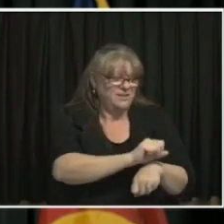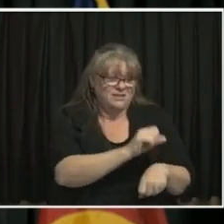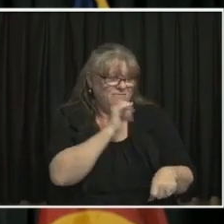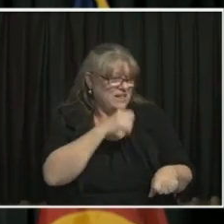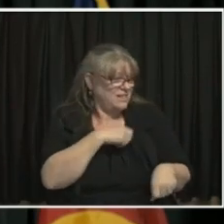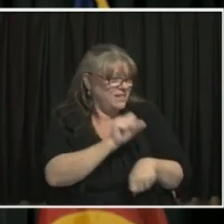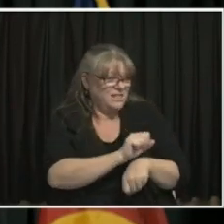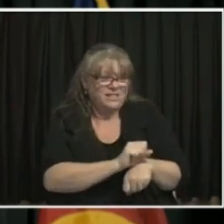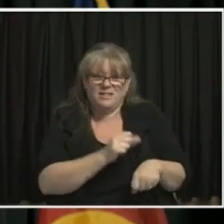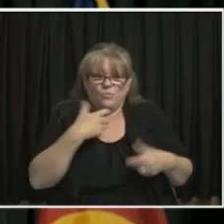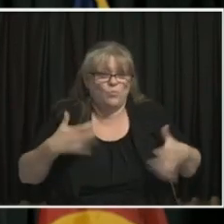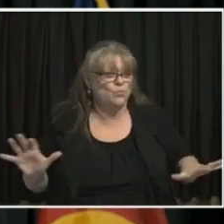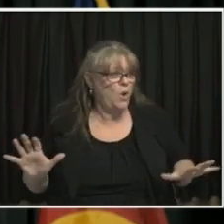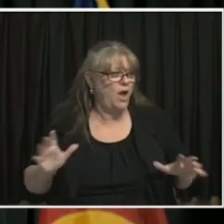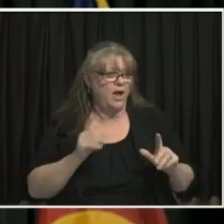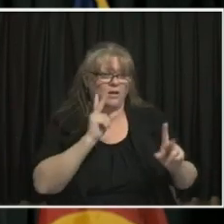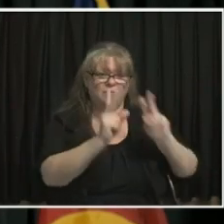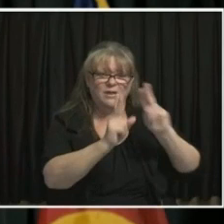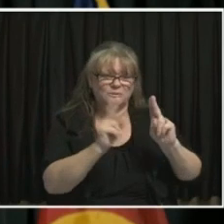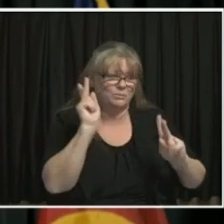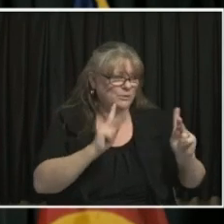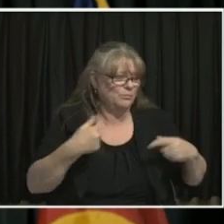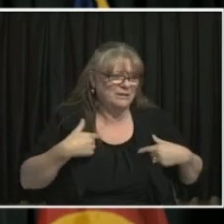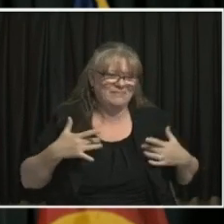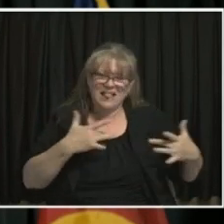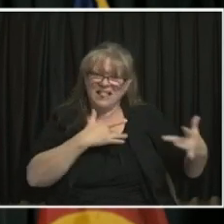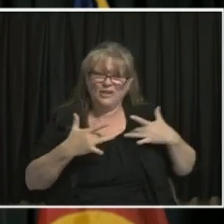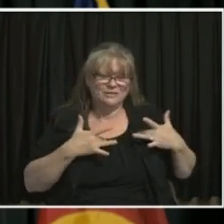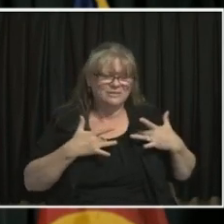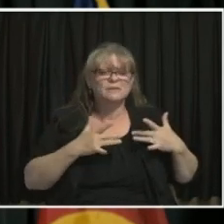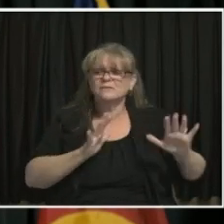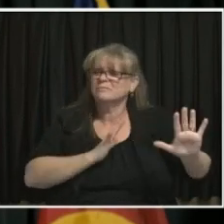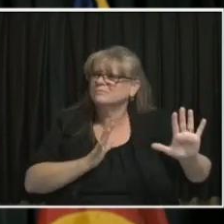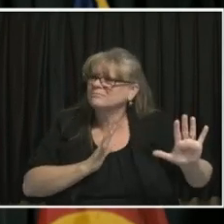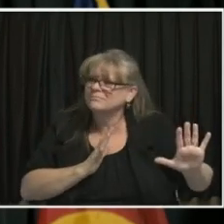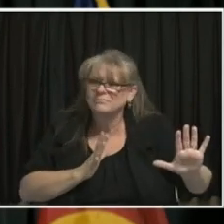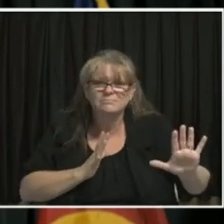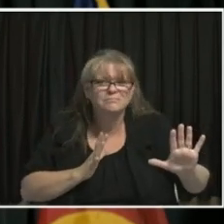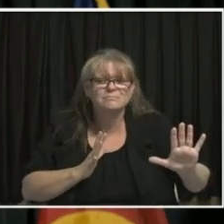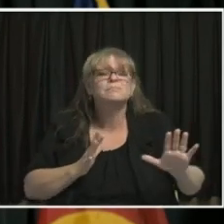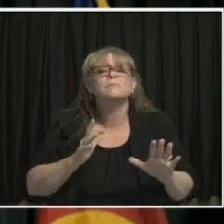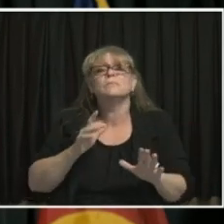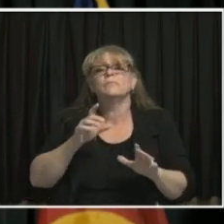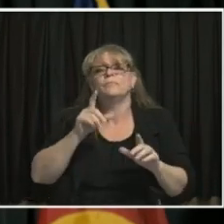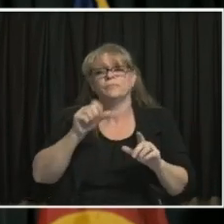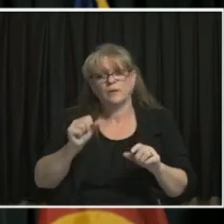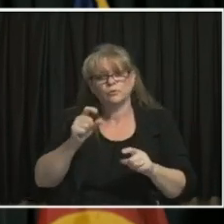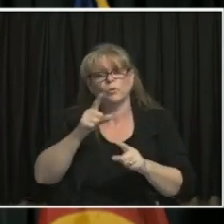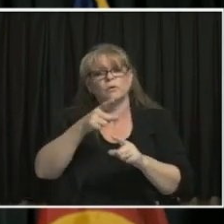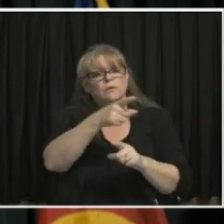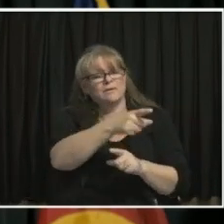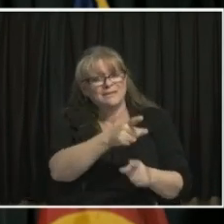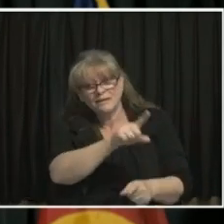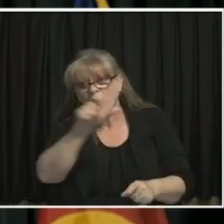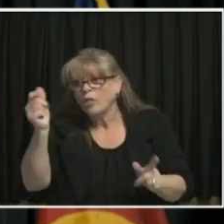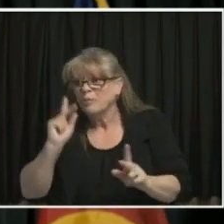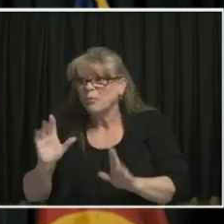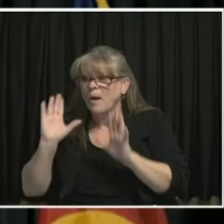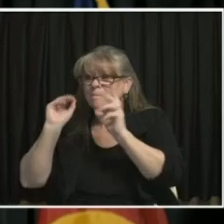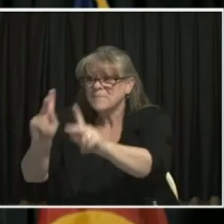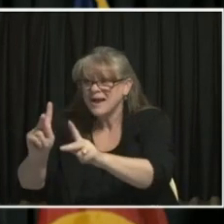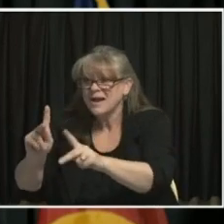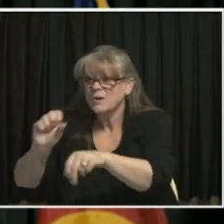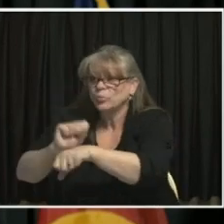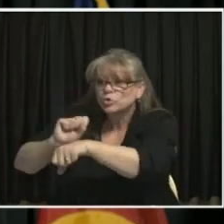give haircuts, you deserve that opportunity to earn a living. And if you're a customer that wants to get a haircut, you can take that informed risk if you